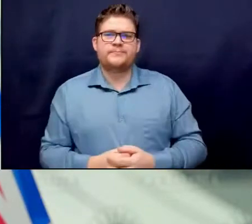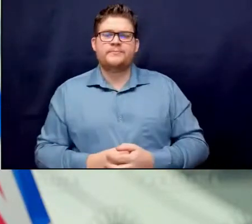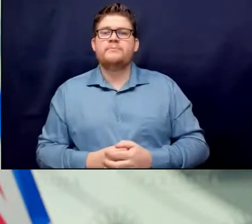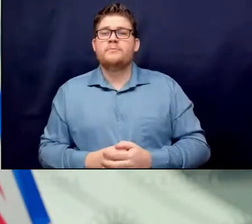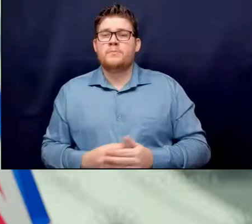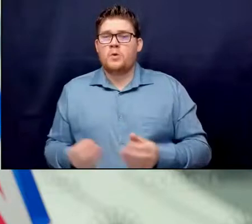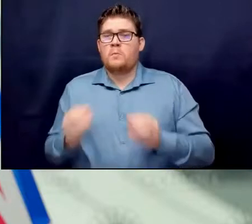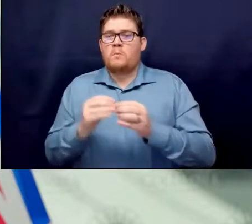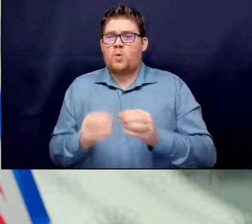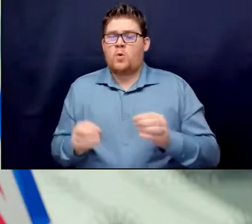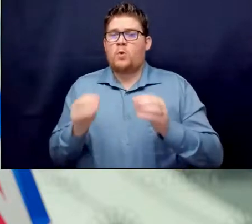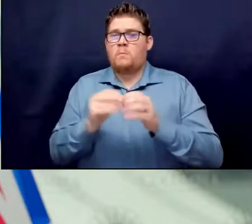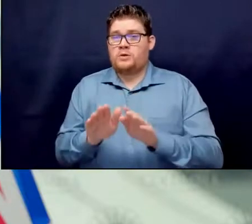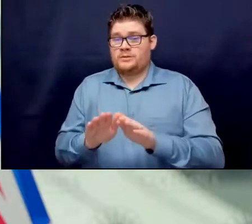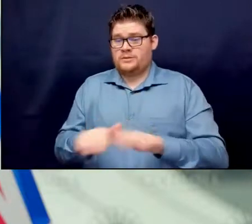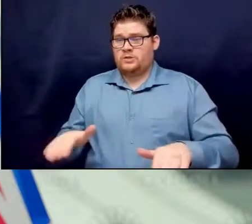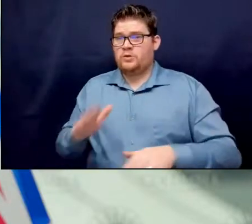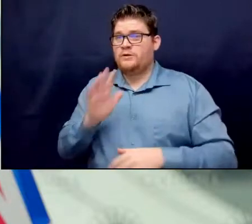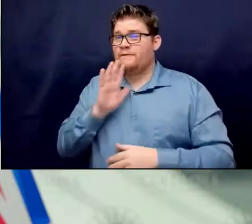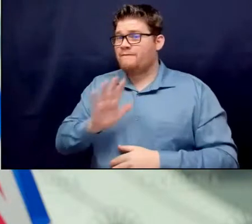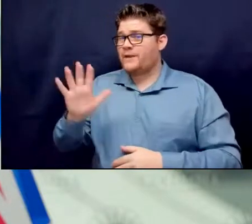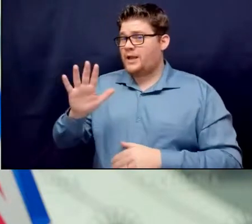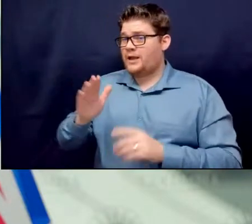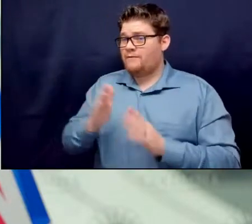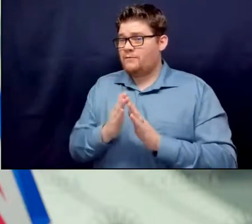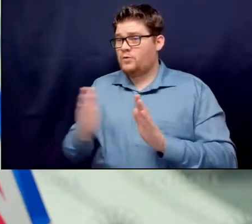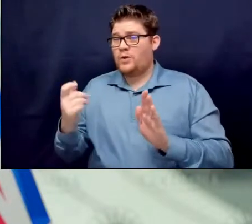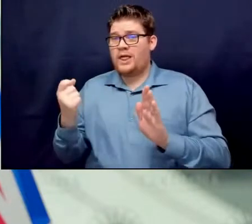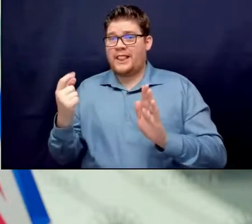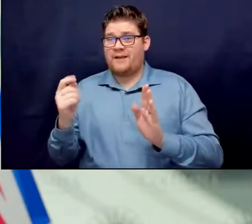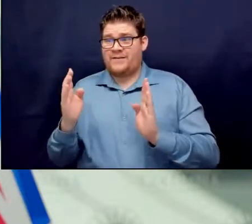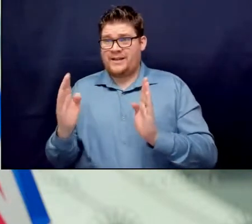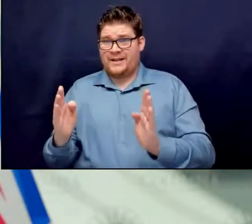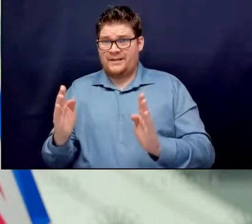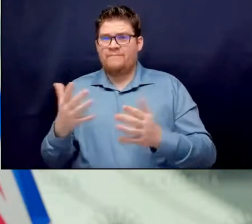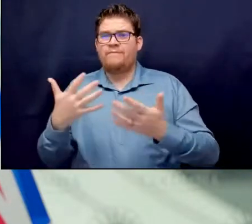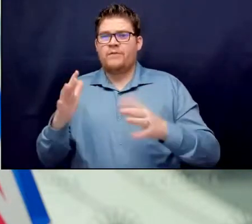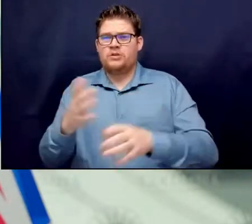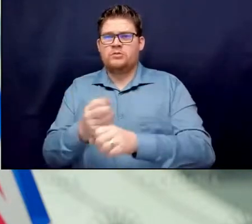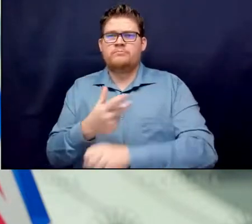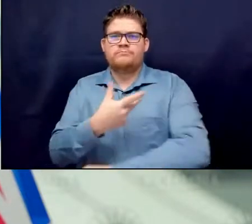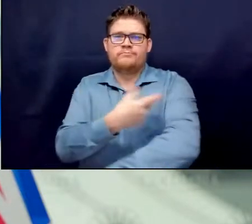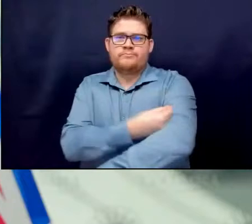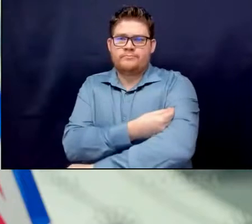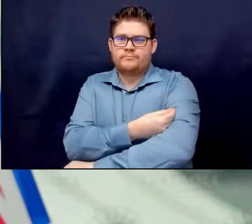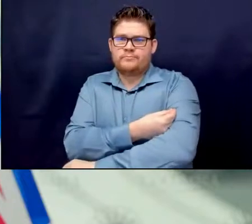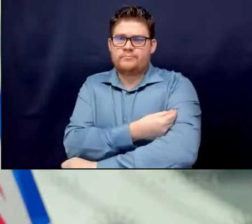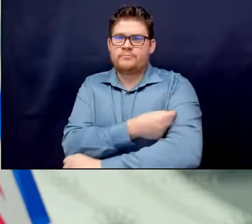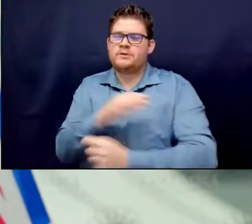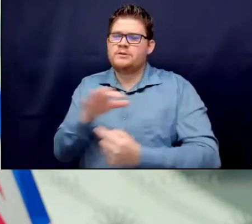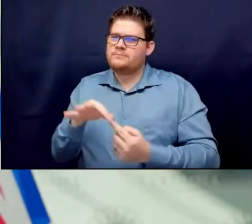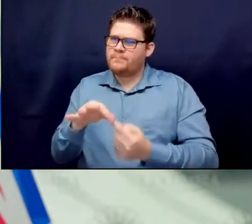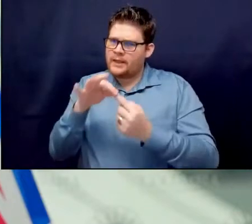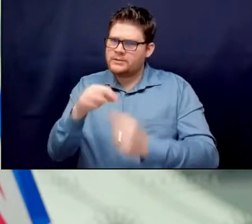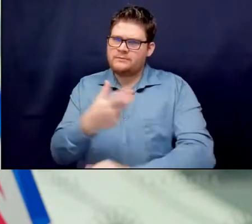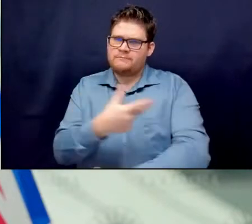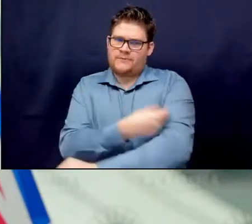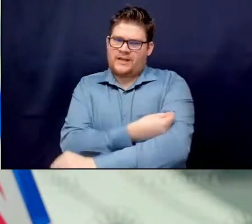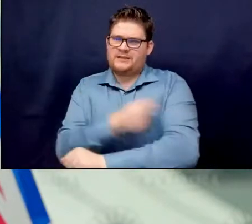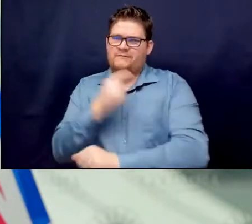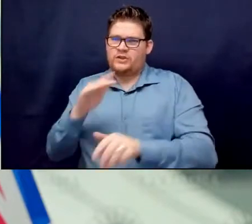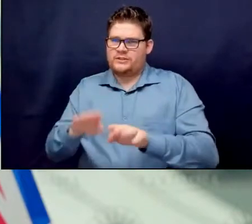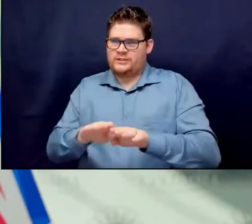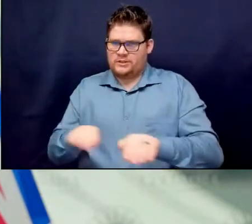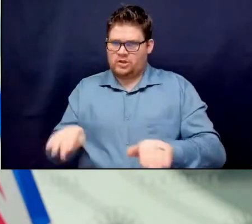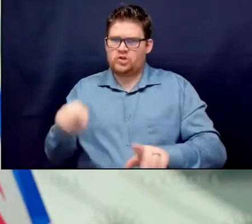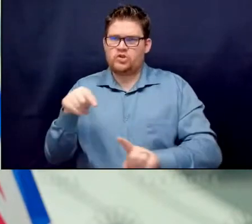with a special pediatric vaccine provided for them, and that number continues to grow. But that it is an opportunity